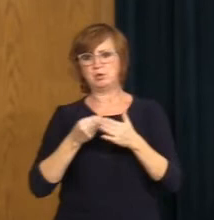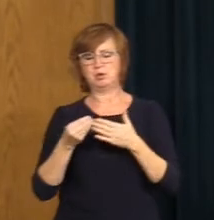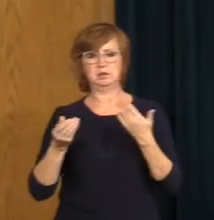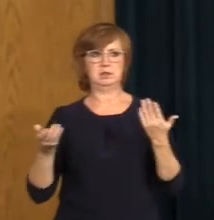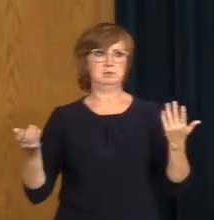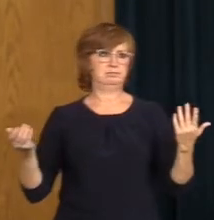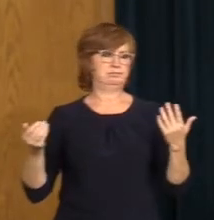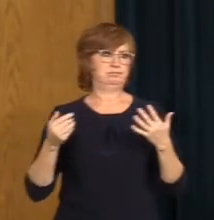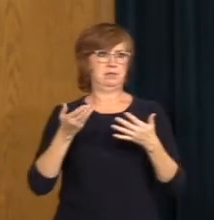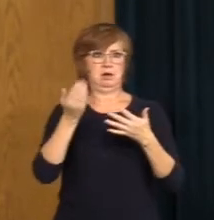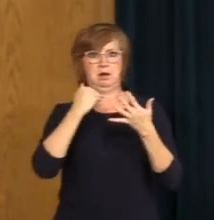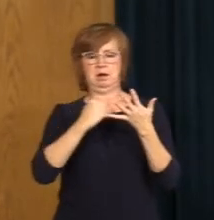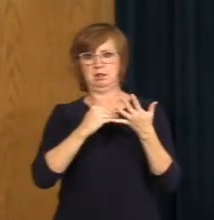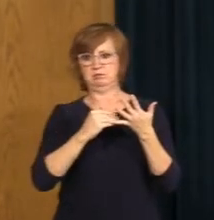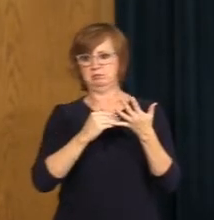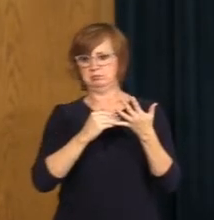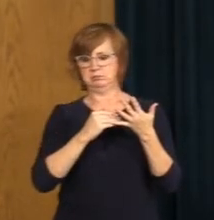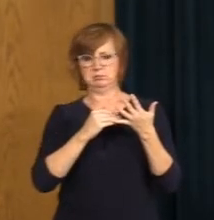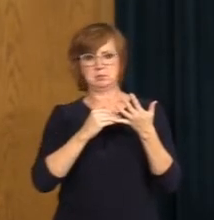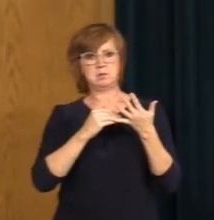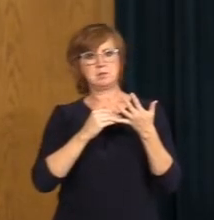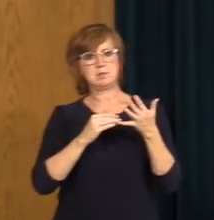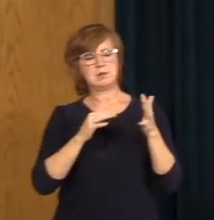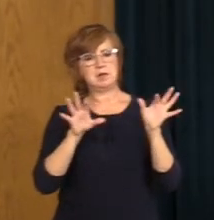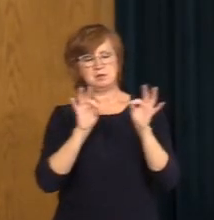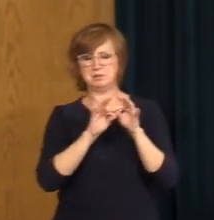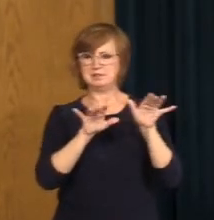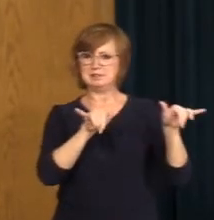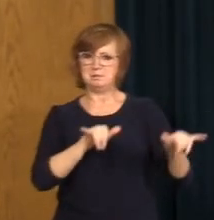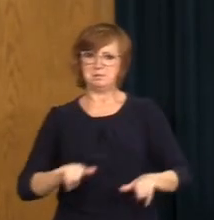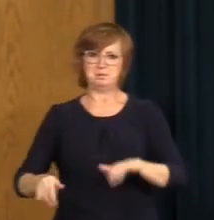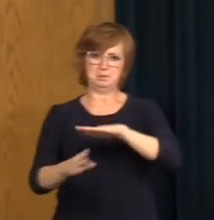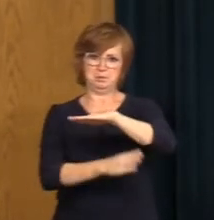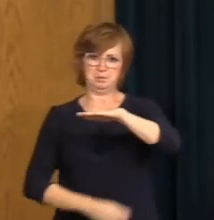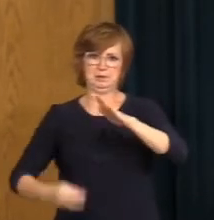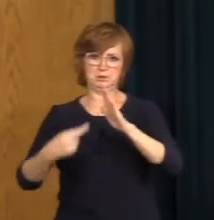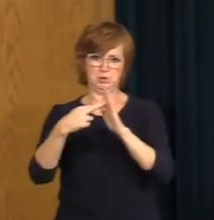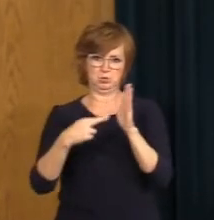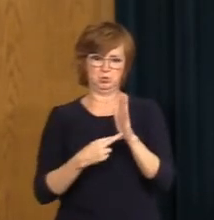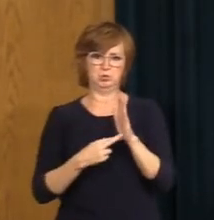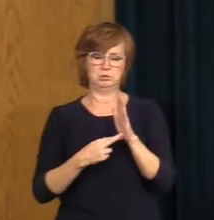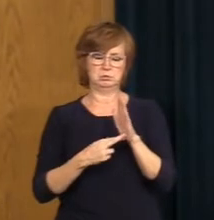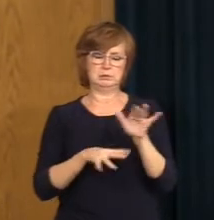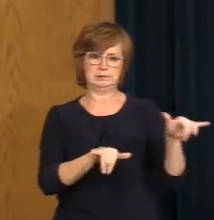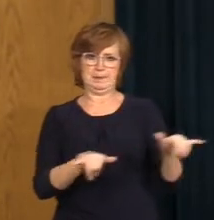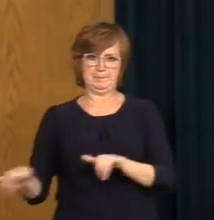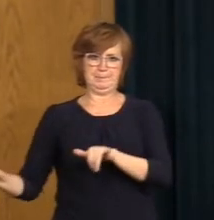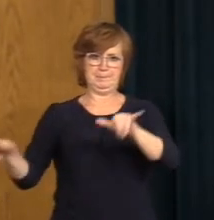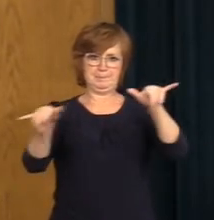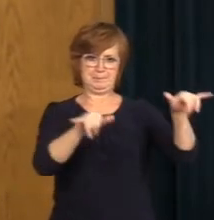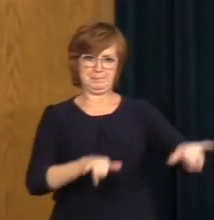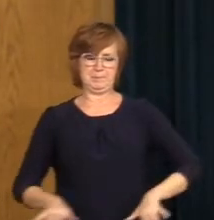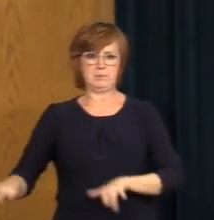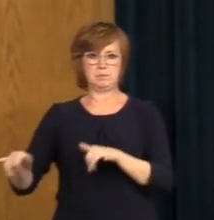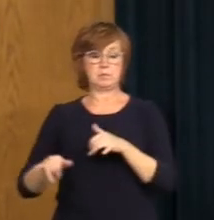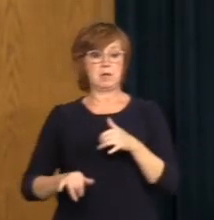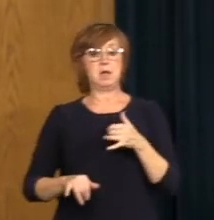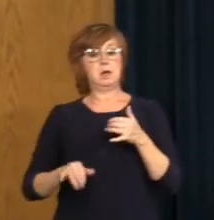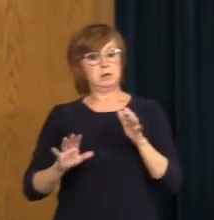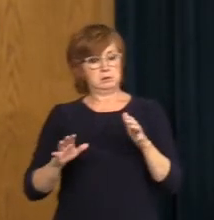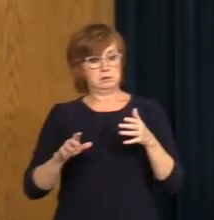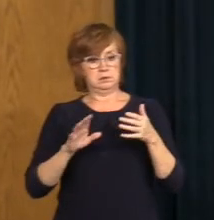to a school, the principles are the same, but then each industry or workplace needs to look at